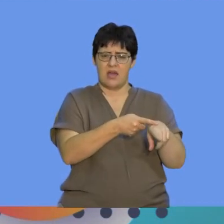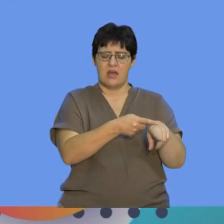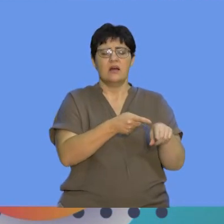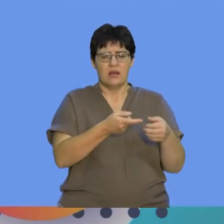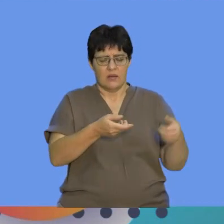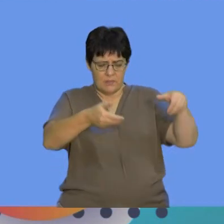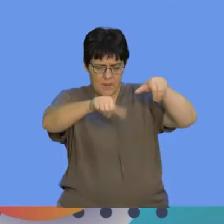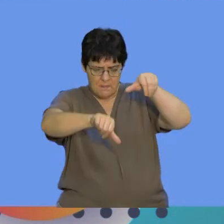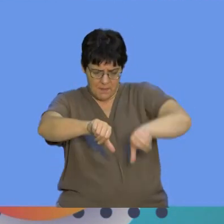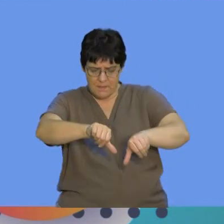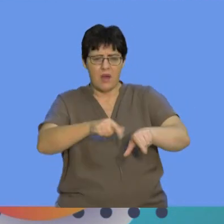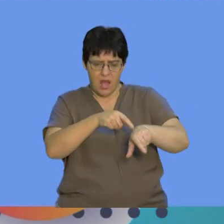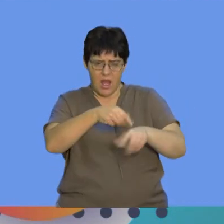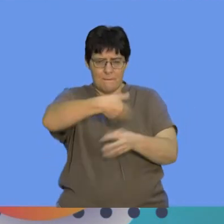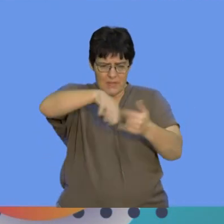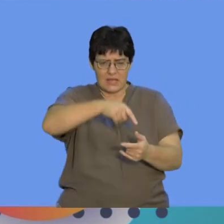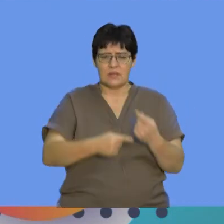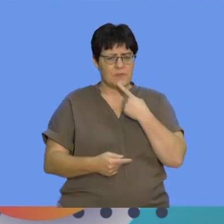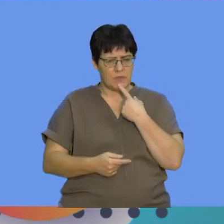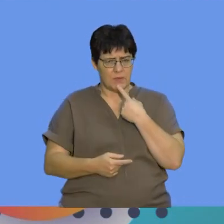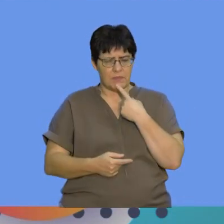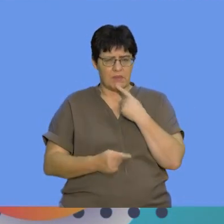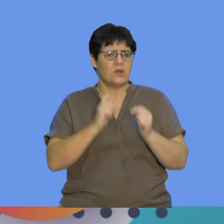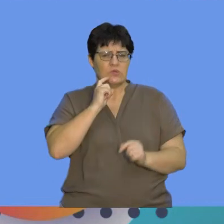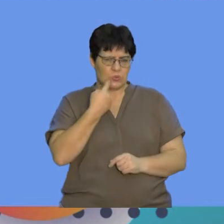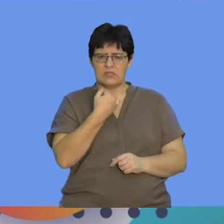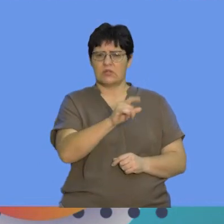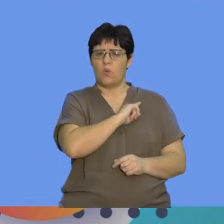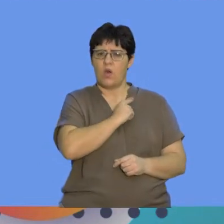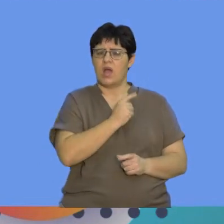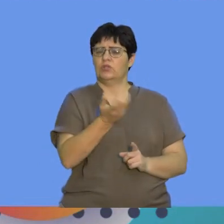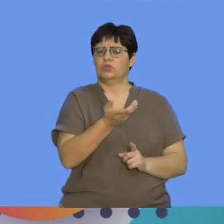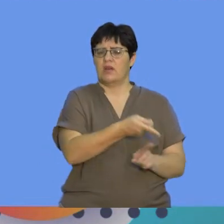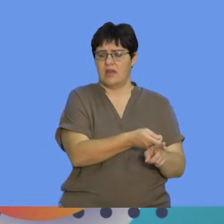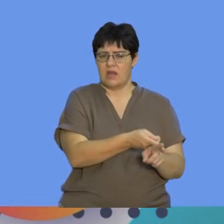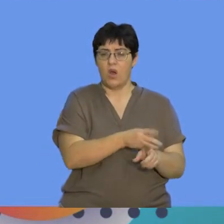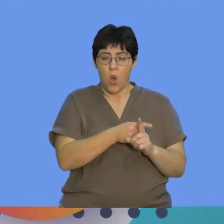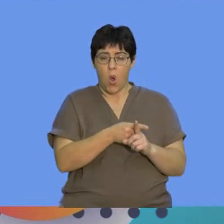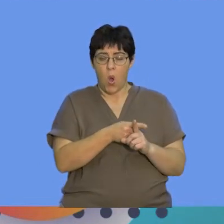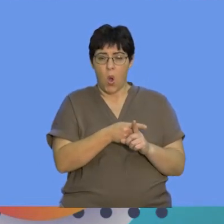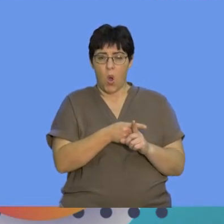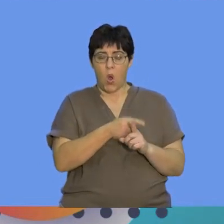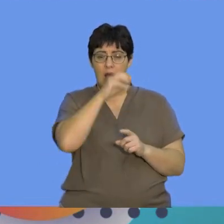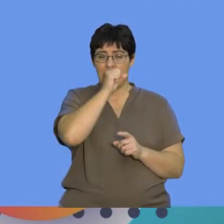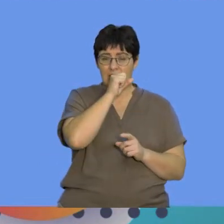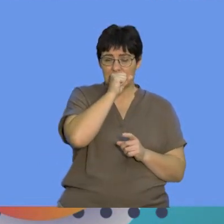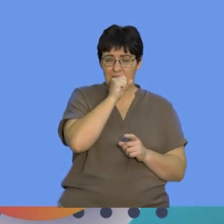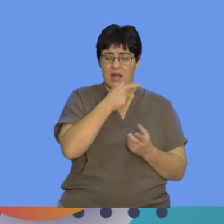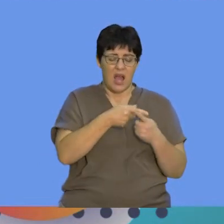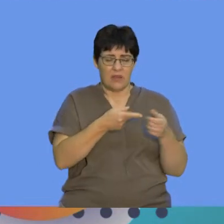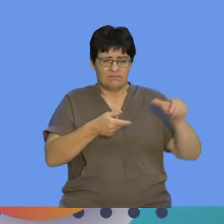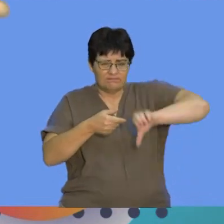even if it's in a mixture. Why is it so? Because these substances did not chemically bond with each other to actually form